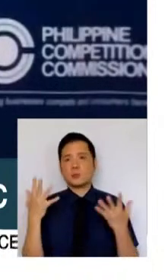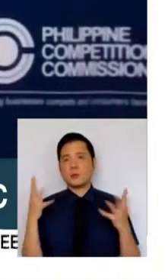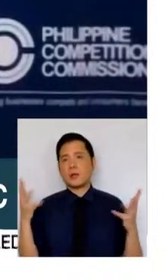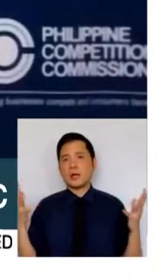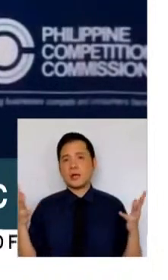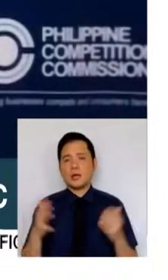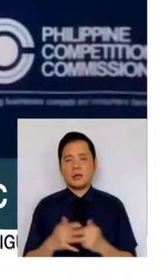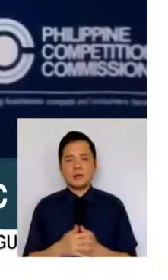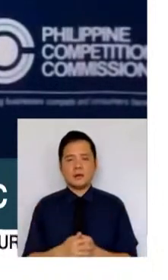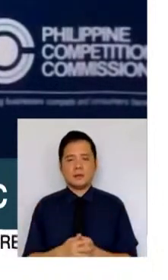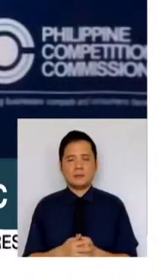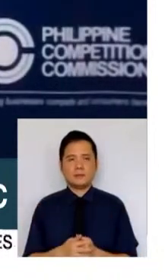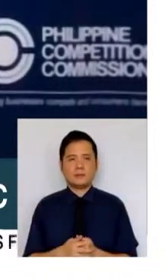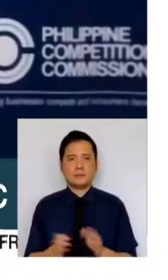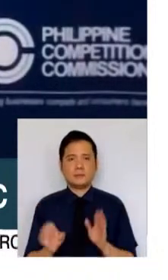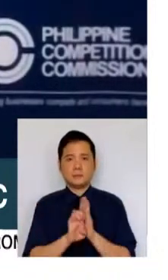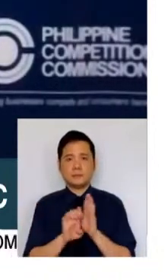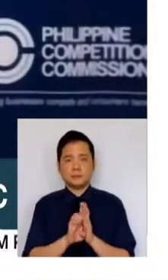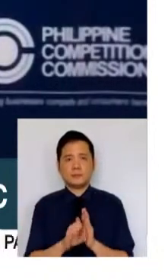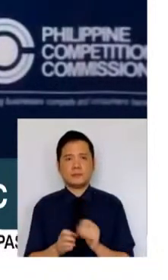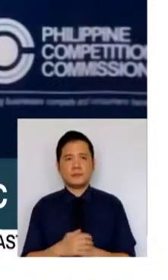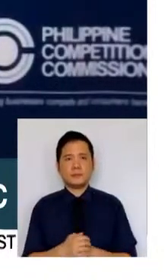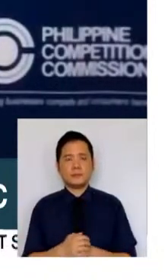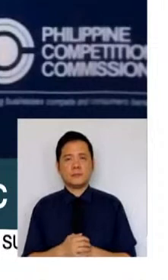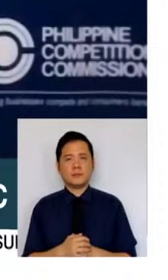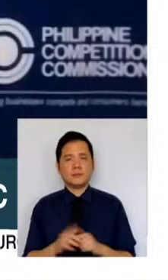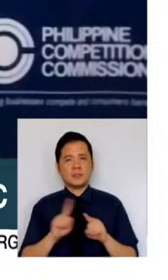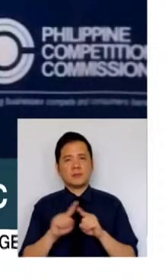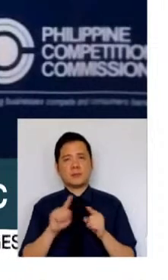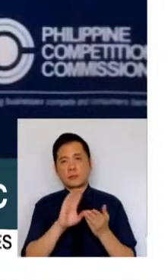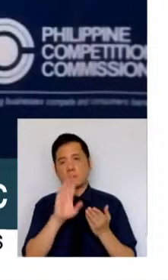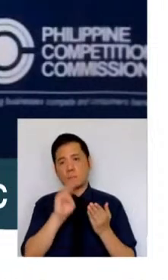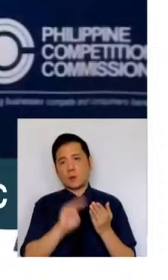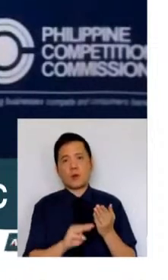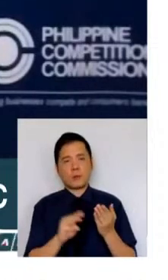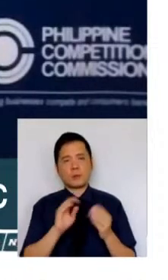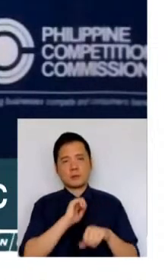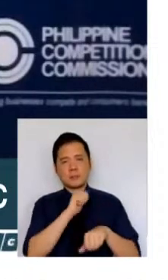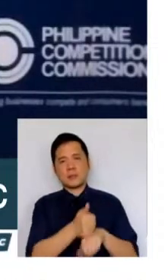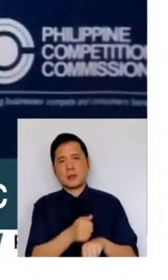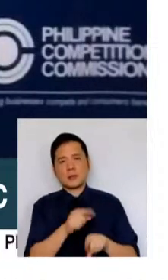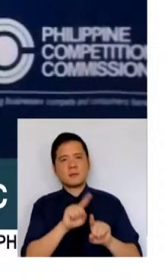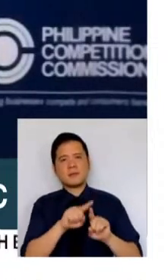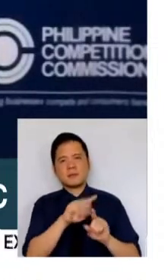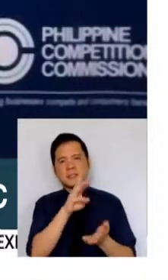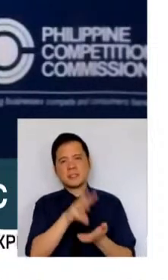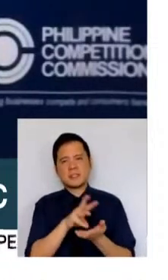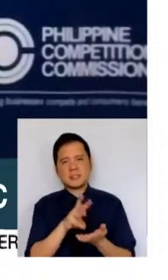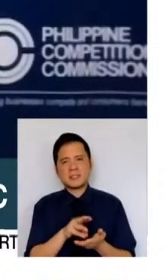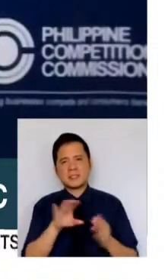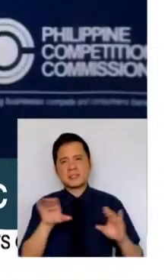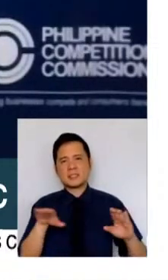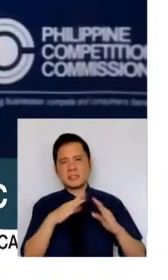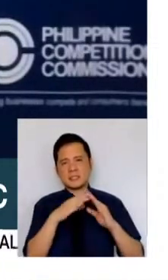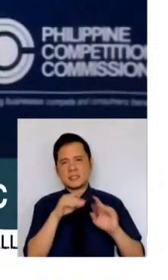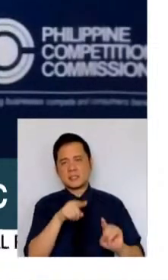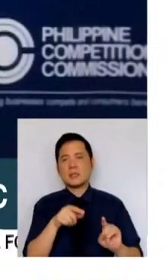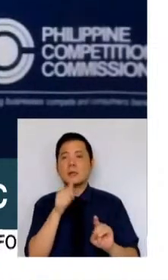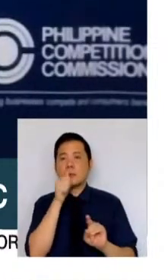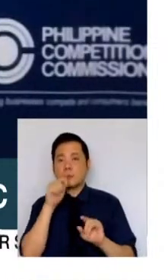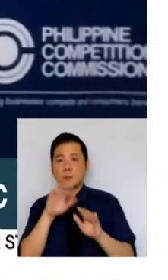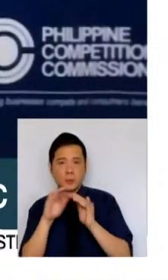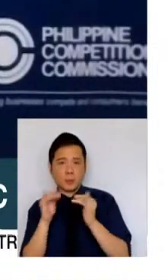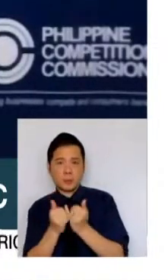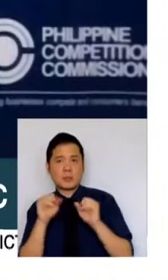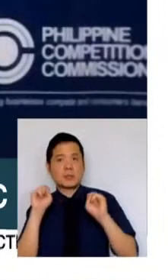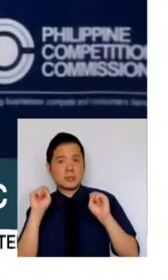that a lot of the public infrastructure project, particularly those in urban areas, could be undertaken by the private sector. We need to get